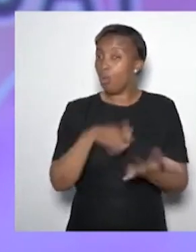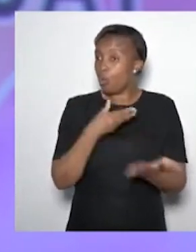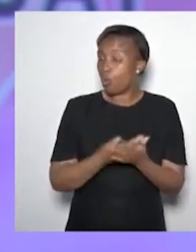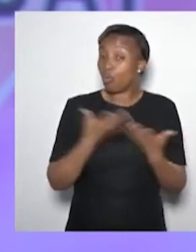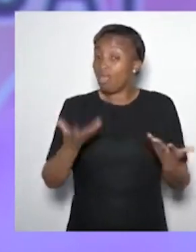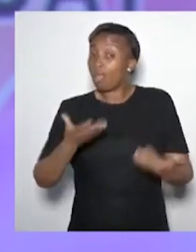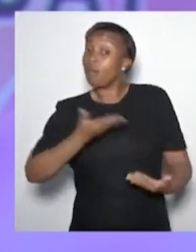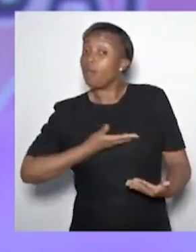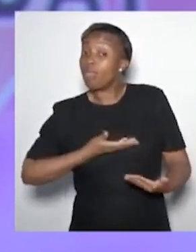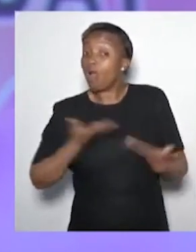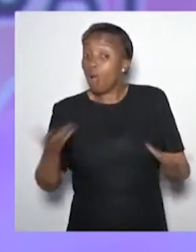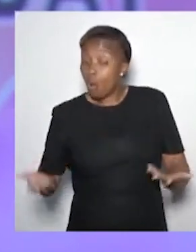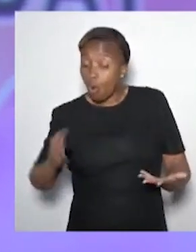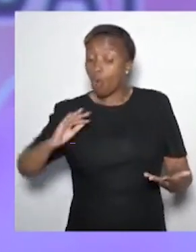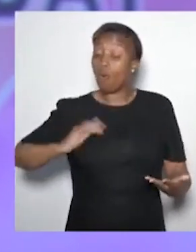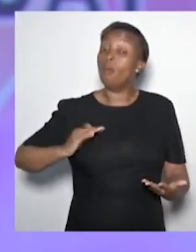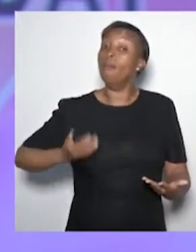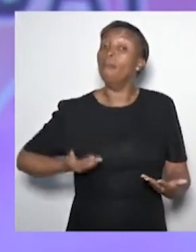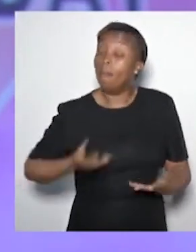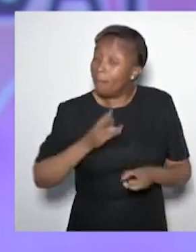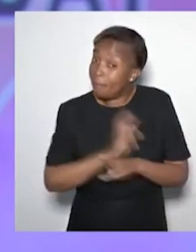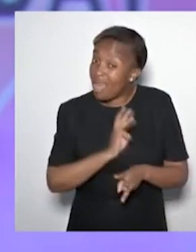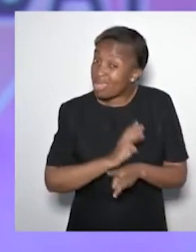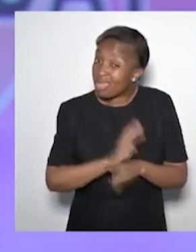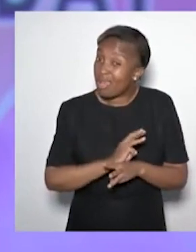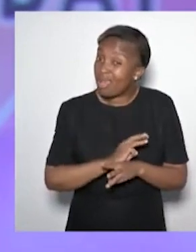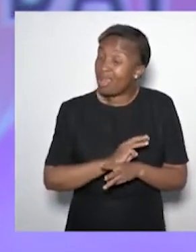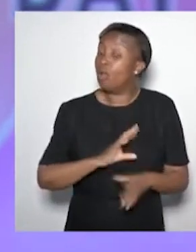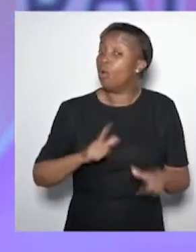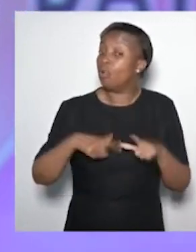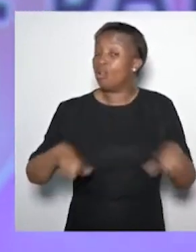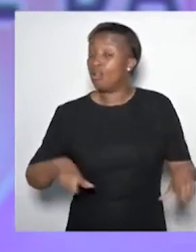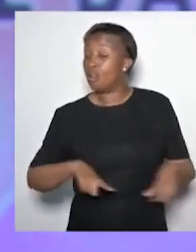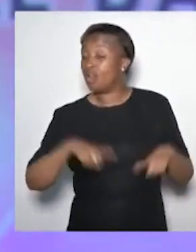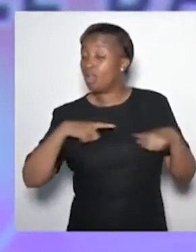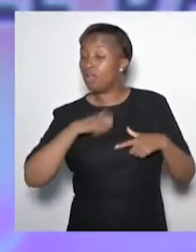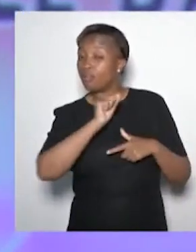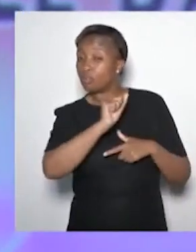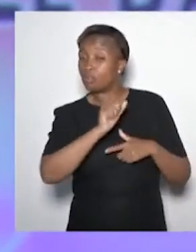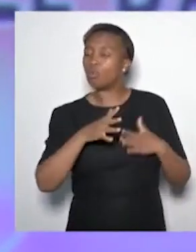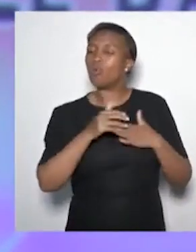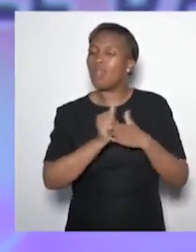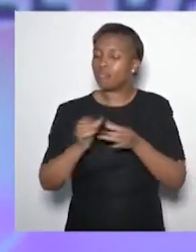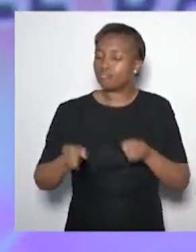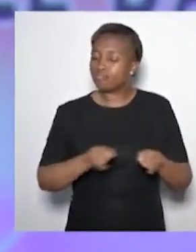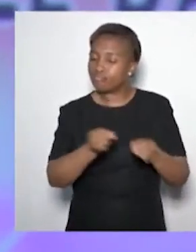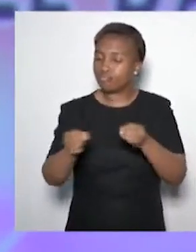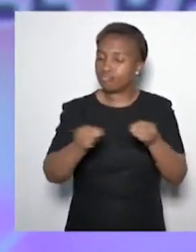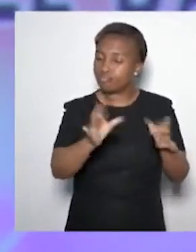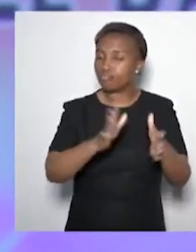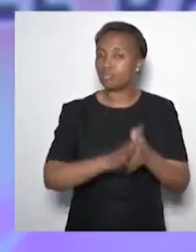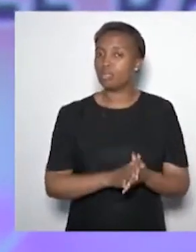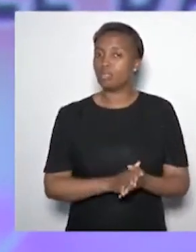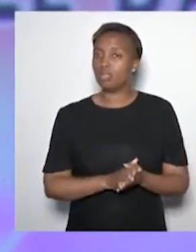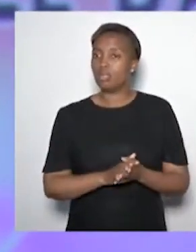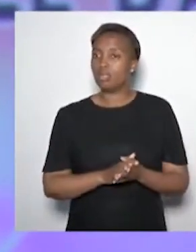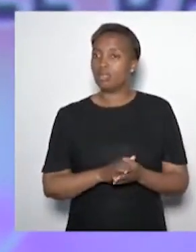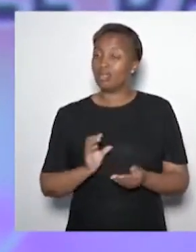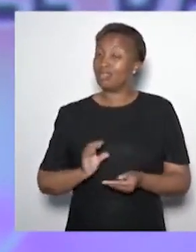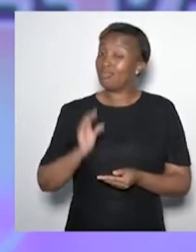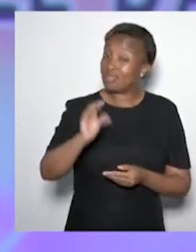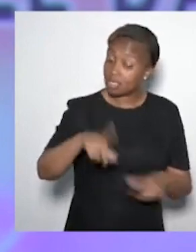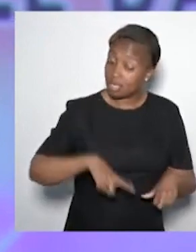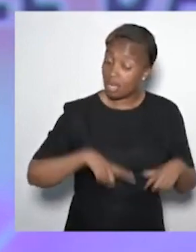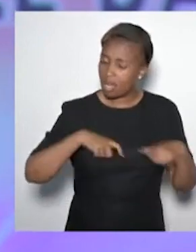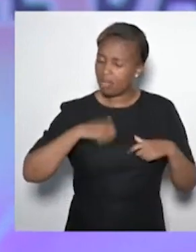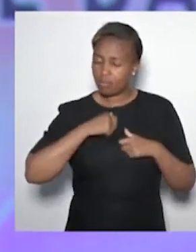or a father over your life and help you navigate. And Dr. Maswanganyi took interest in me to invest in my life. And for